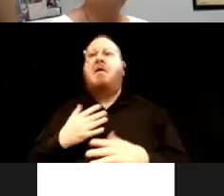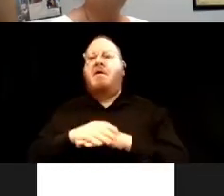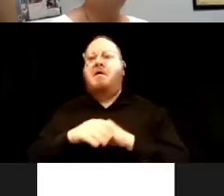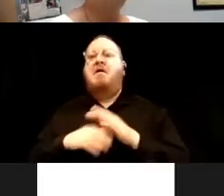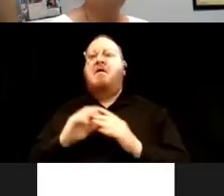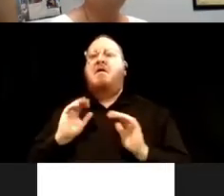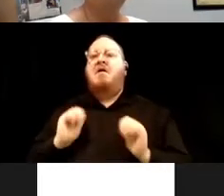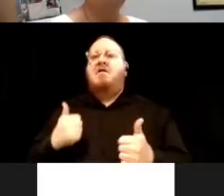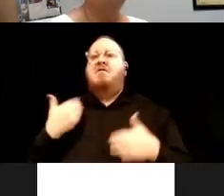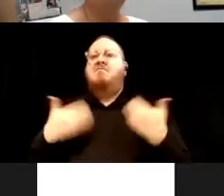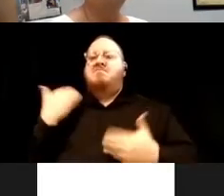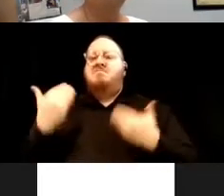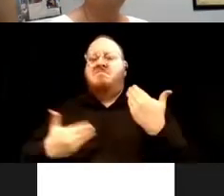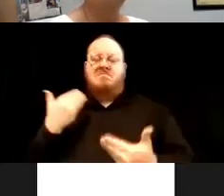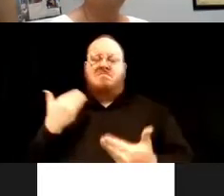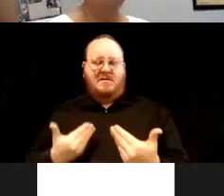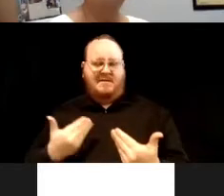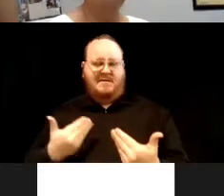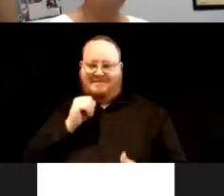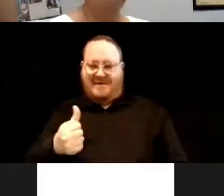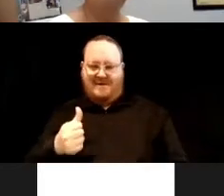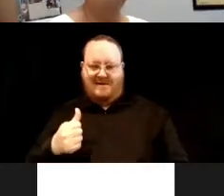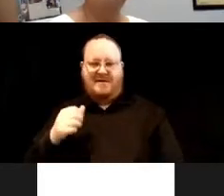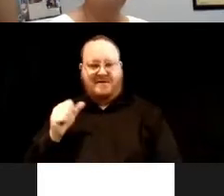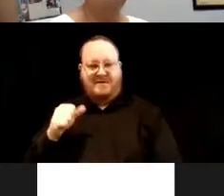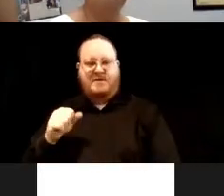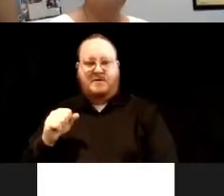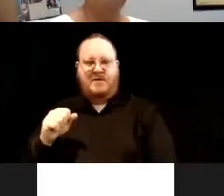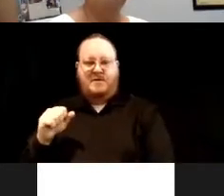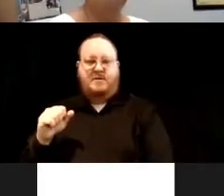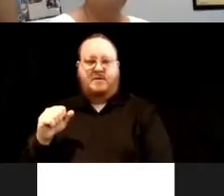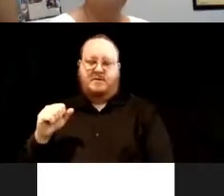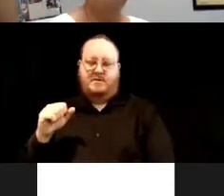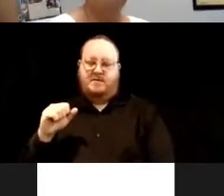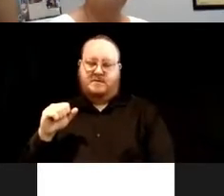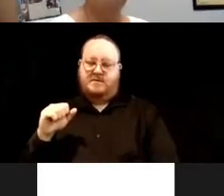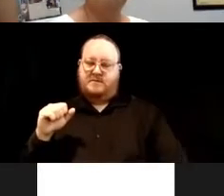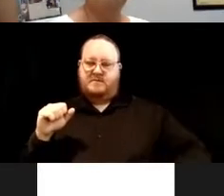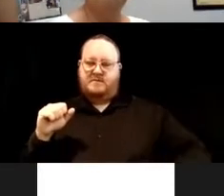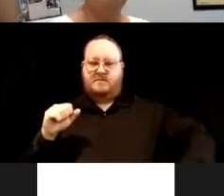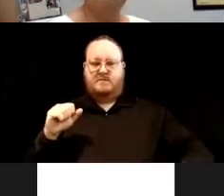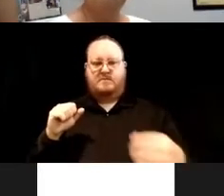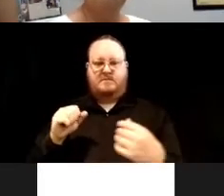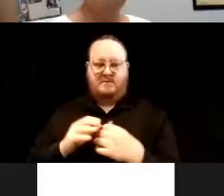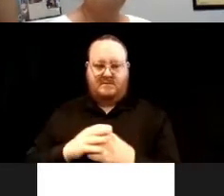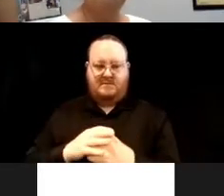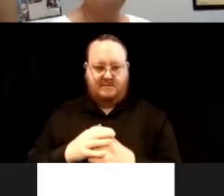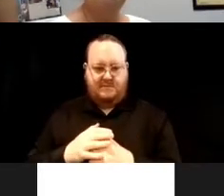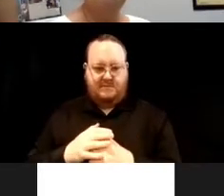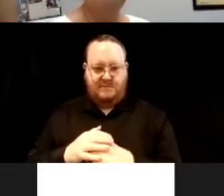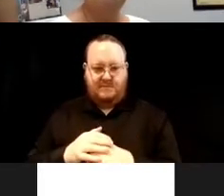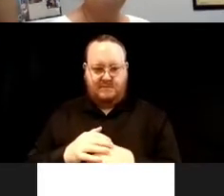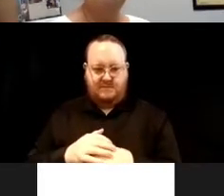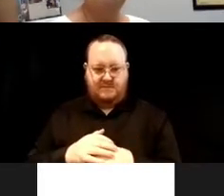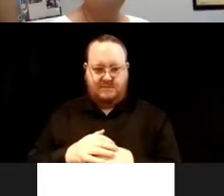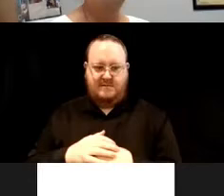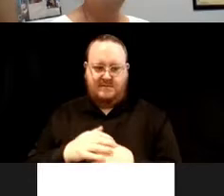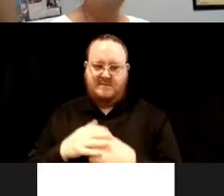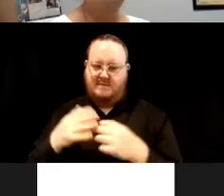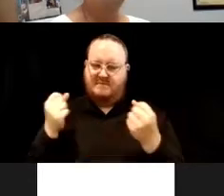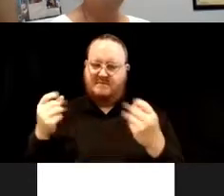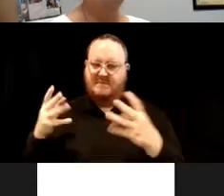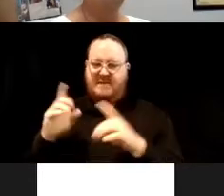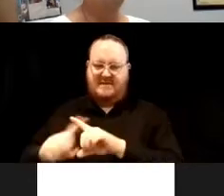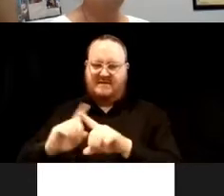by the end of this, you feel a little more secure roaming around all the different things that can happen with Zoom.